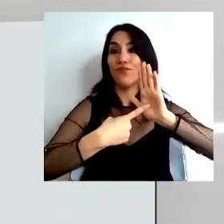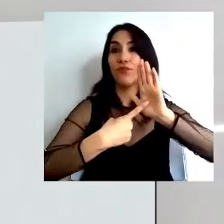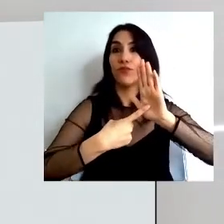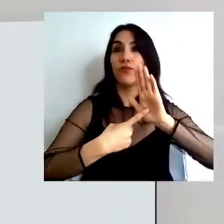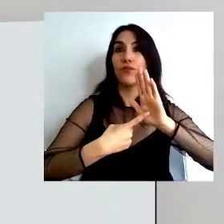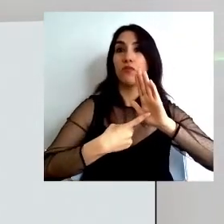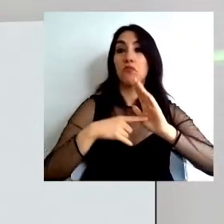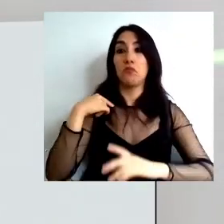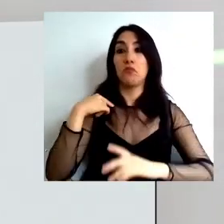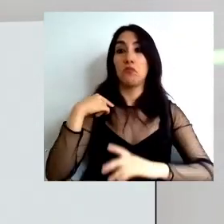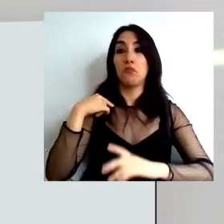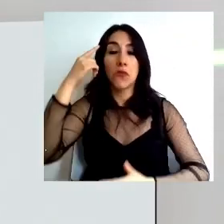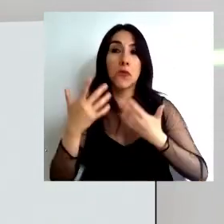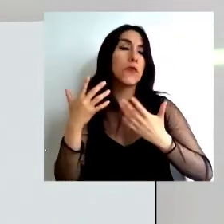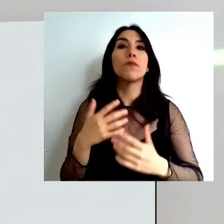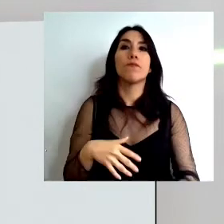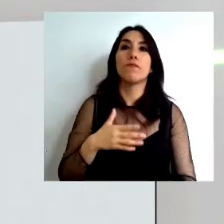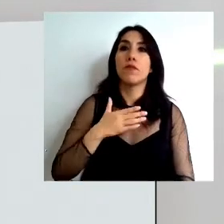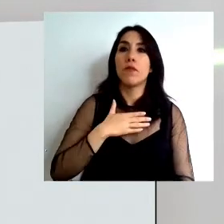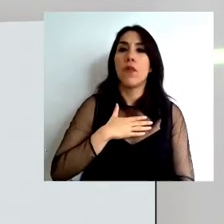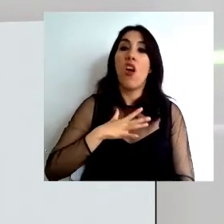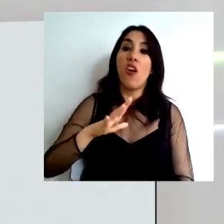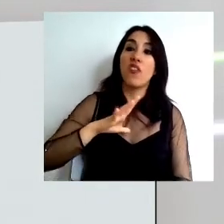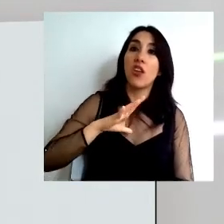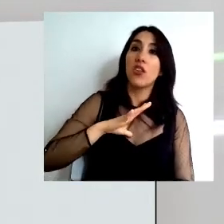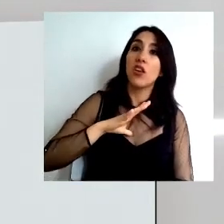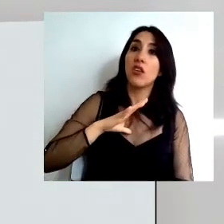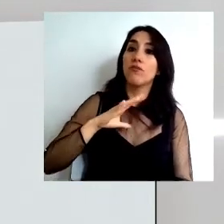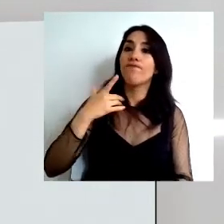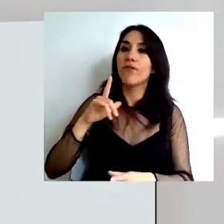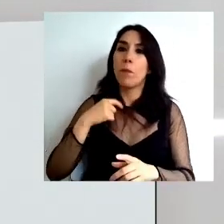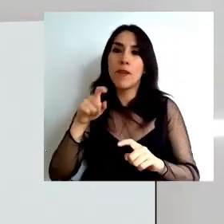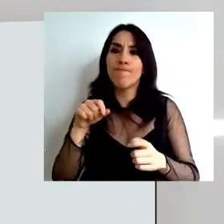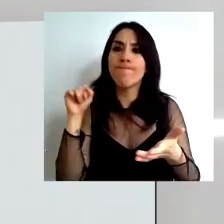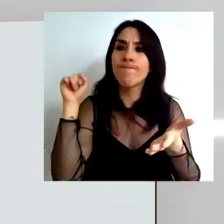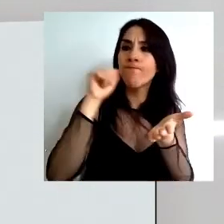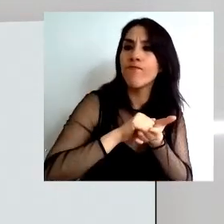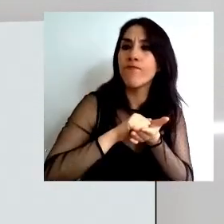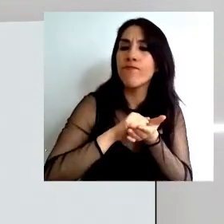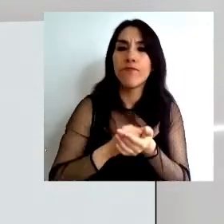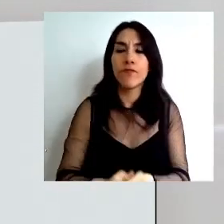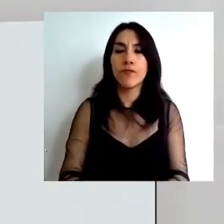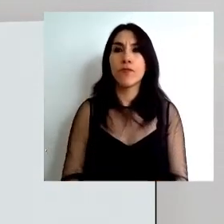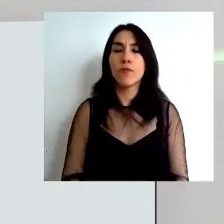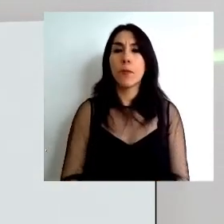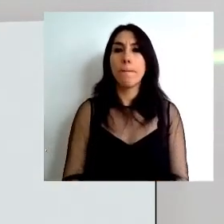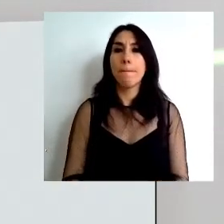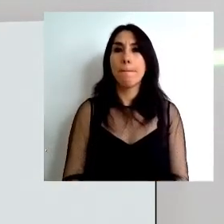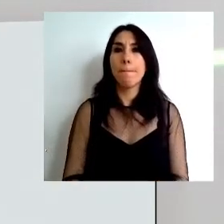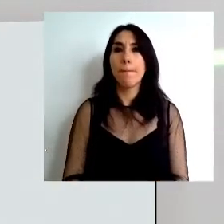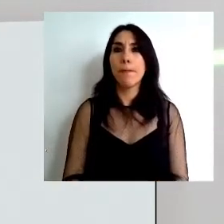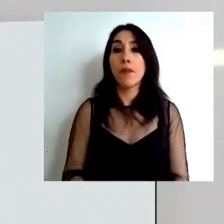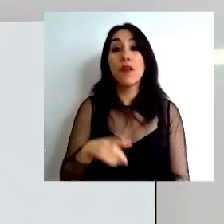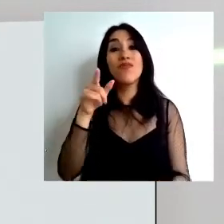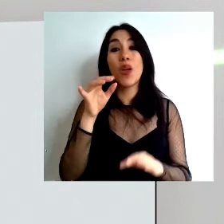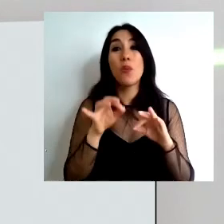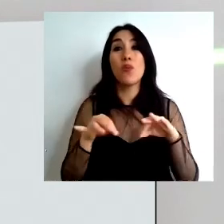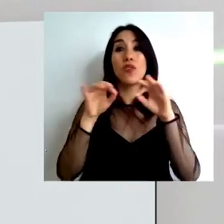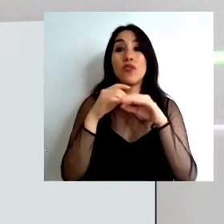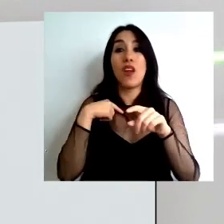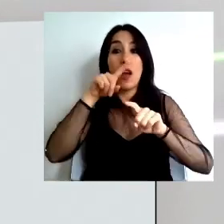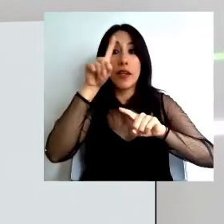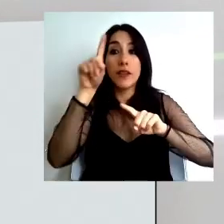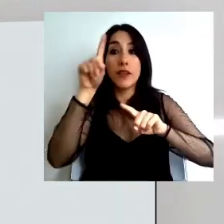that it is very helpful to ask other people, who did it, or